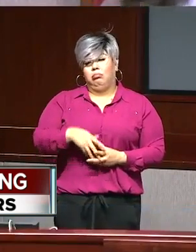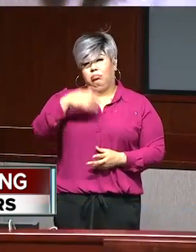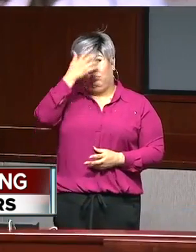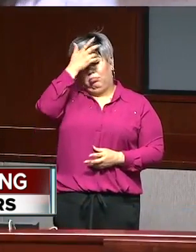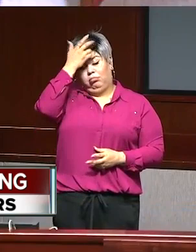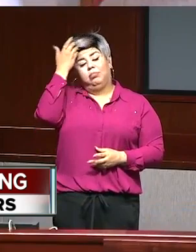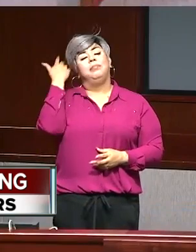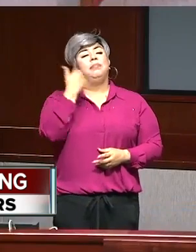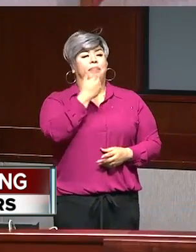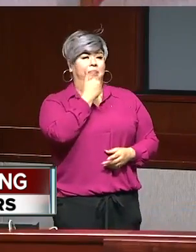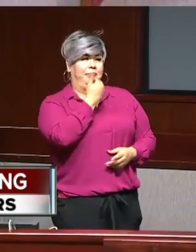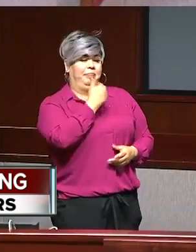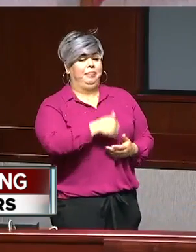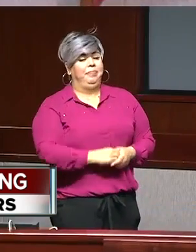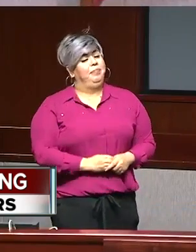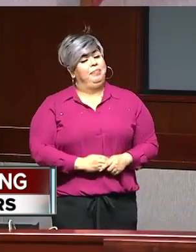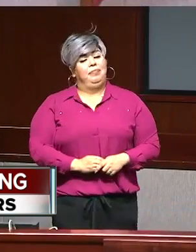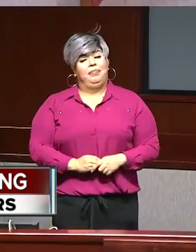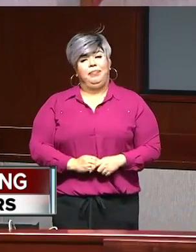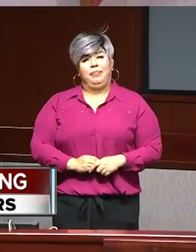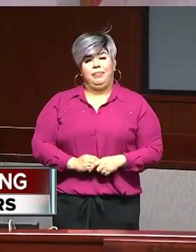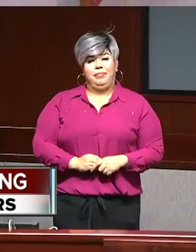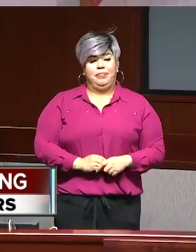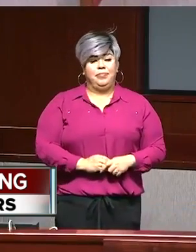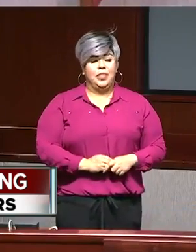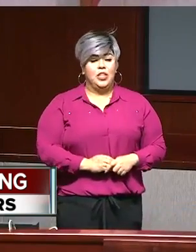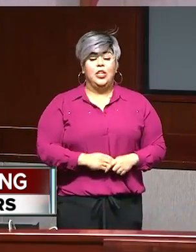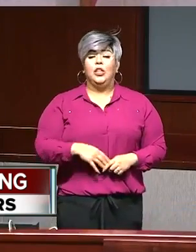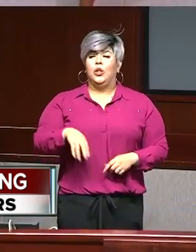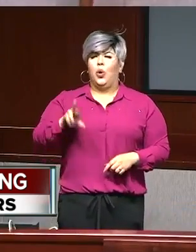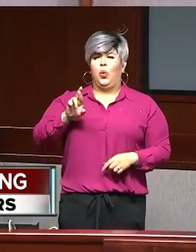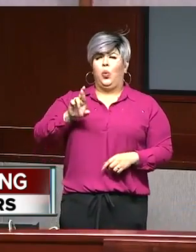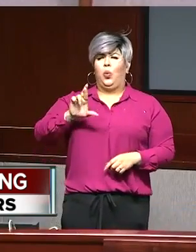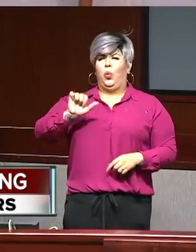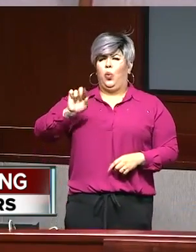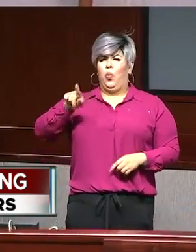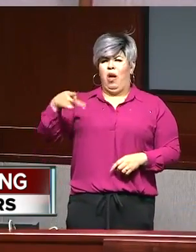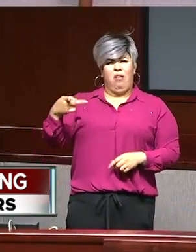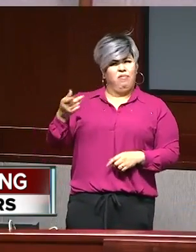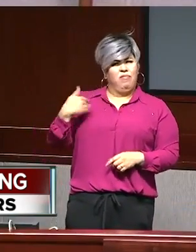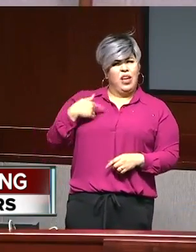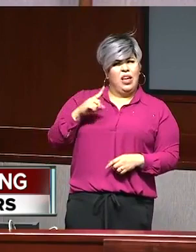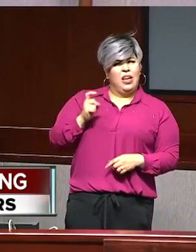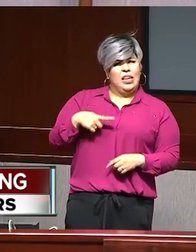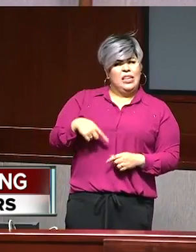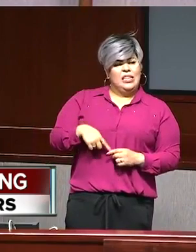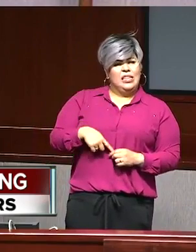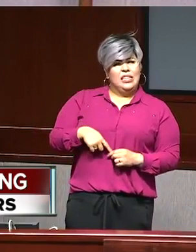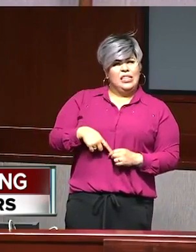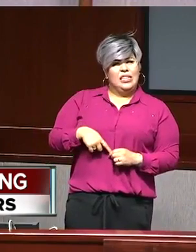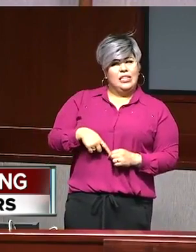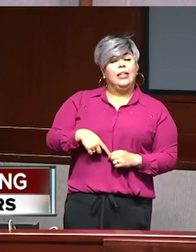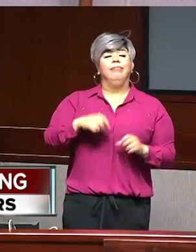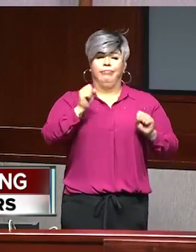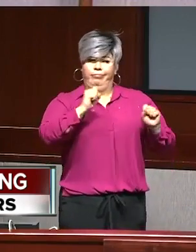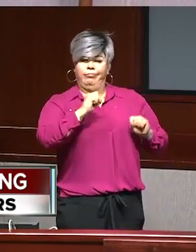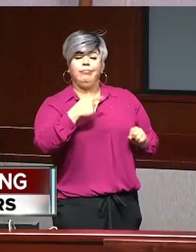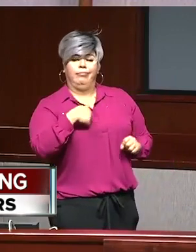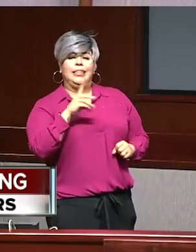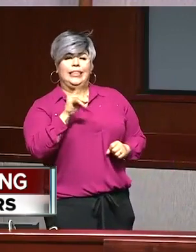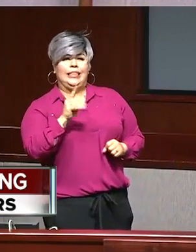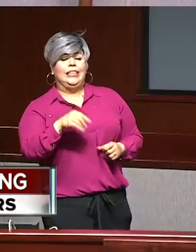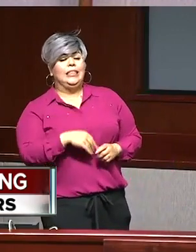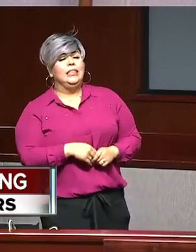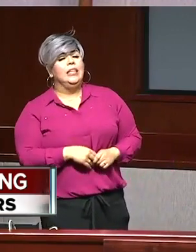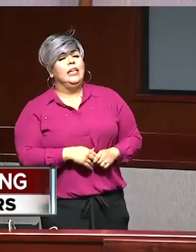Okay, thank you. And Ralph, I think that was you that chimed in with a follow-up. I did. Thank you, Megan.